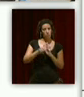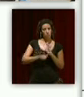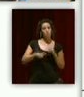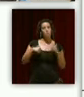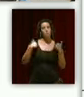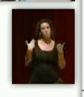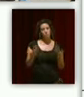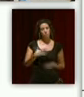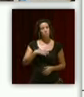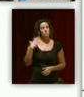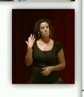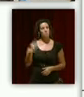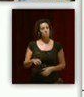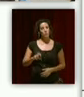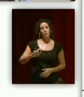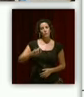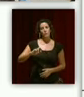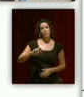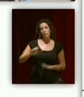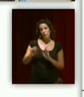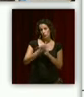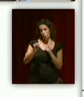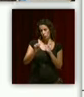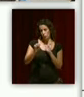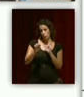tasks that we have programmed.